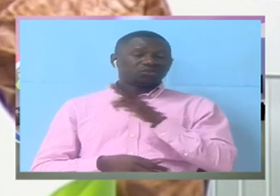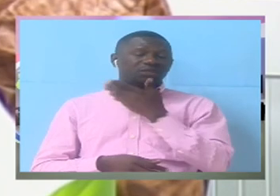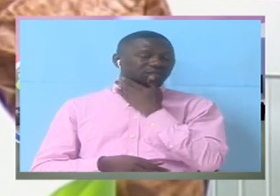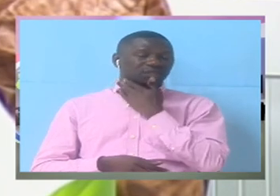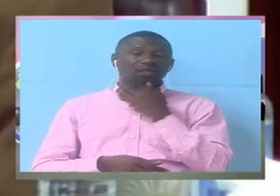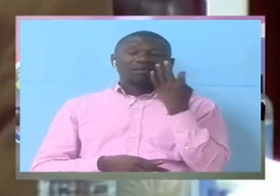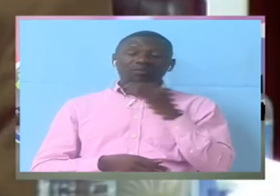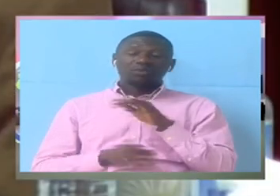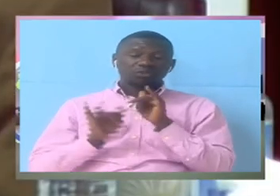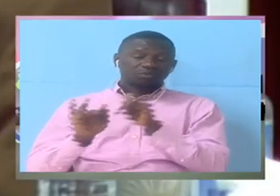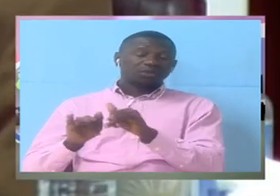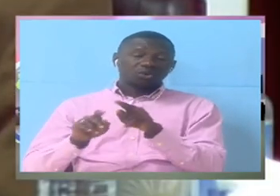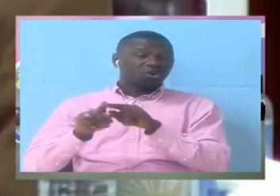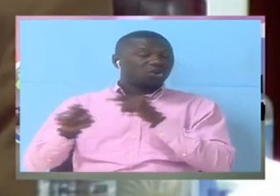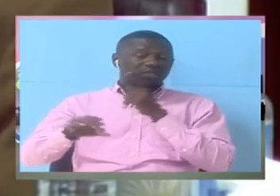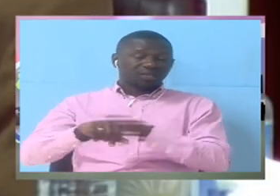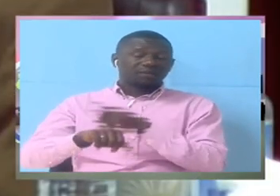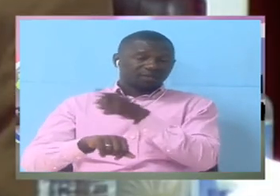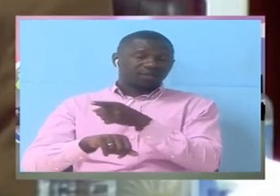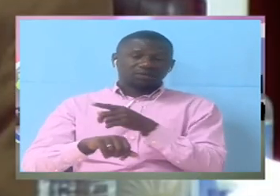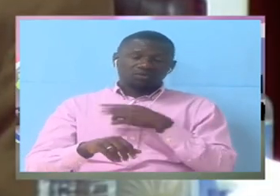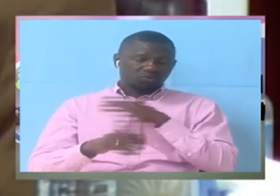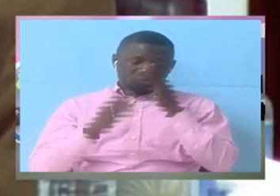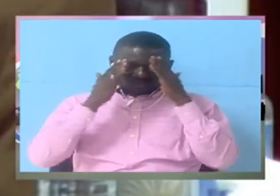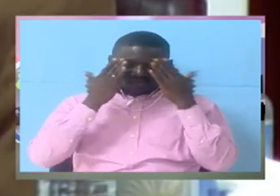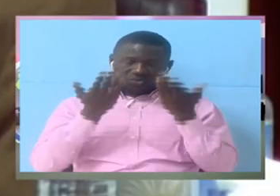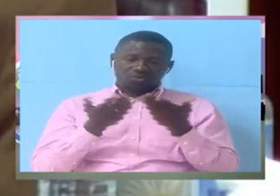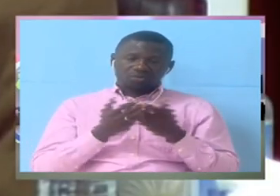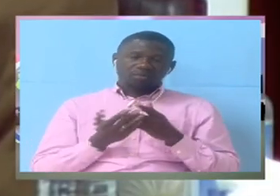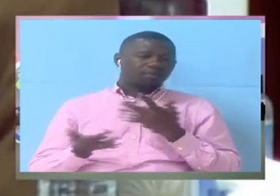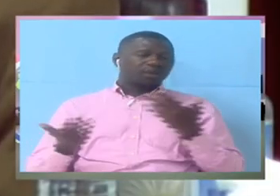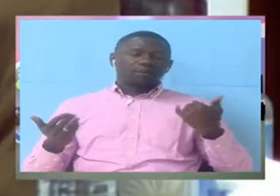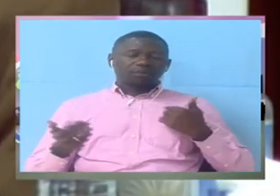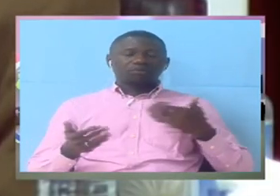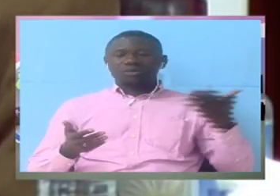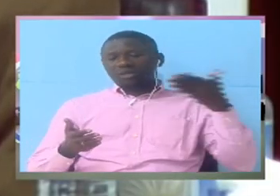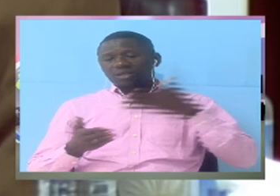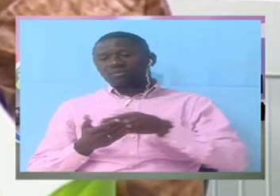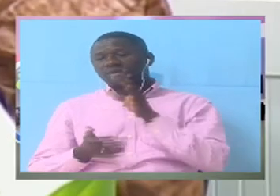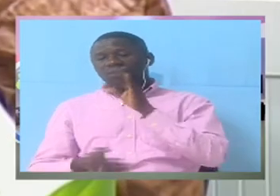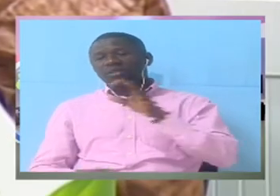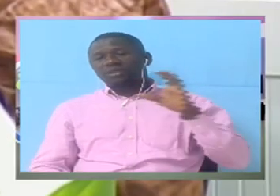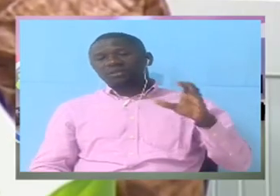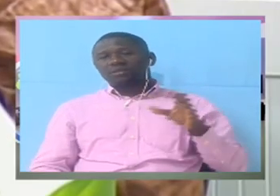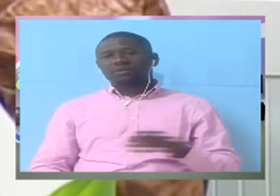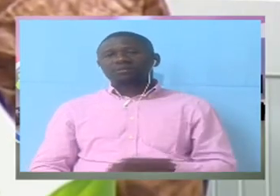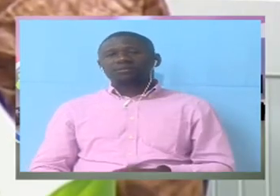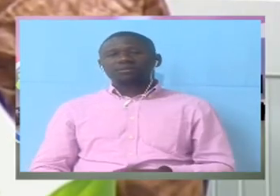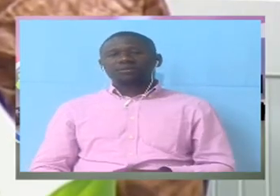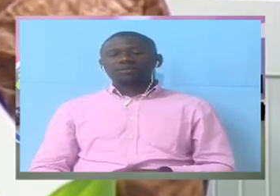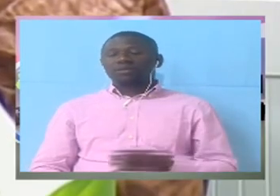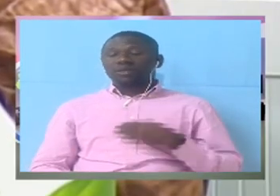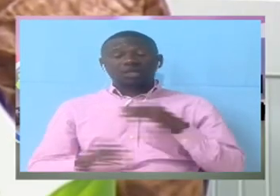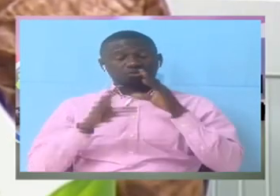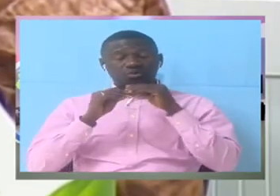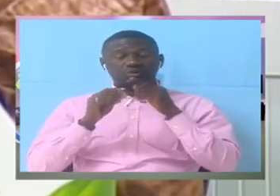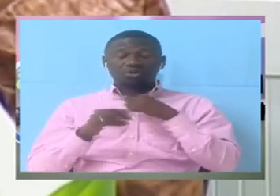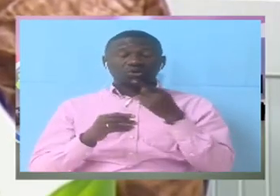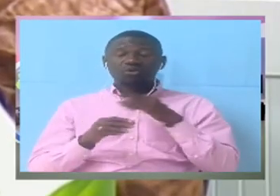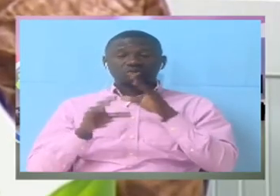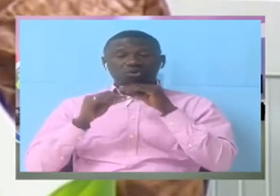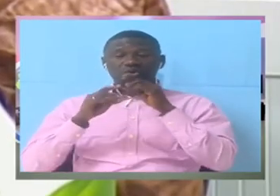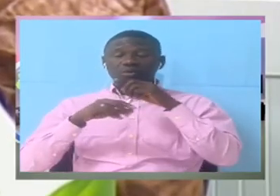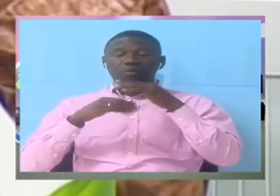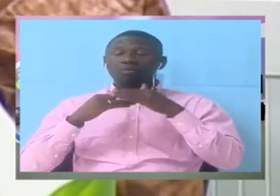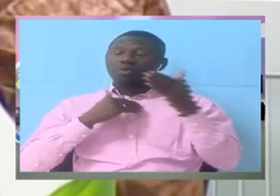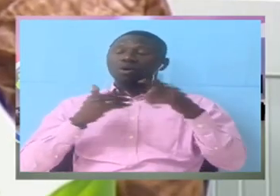Mile two is not easy. If you don't spend a long time there, you wouldn't know. Many came here to the TRRC. They spoke, but they did not